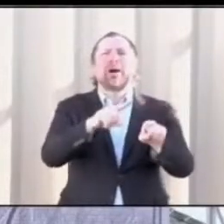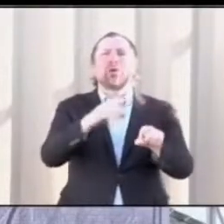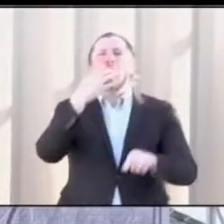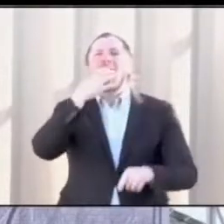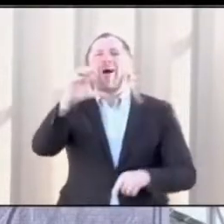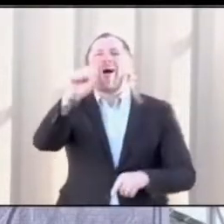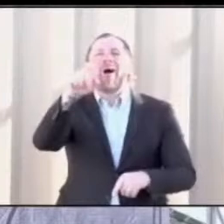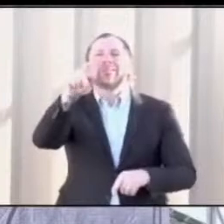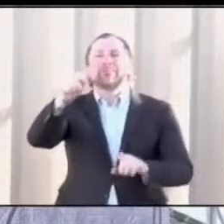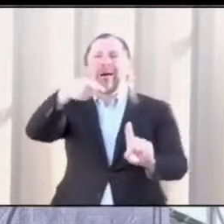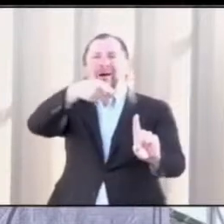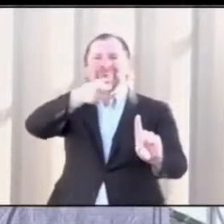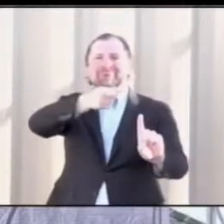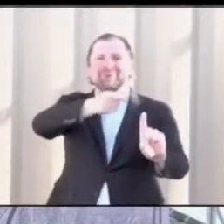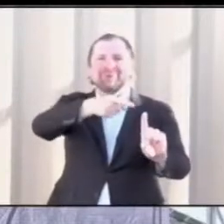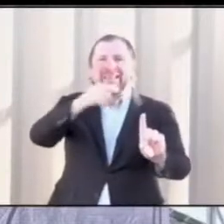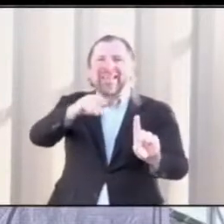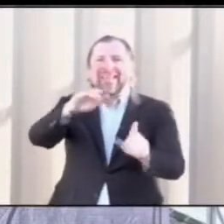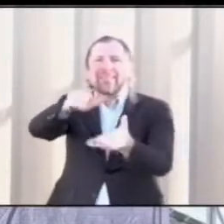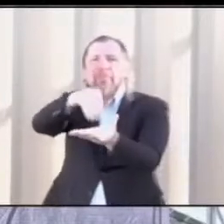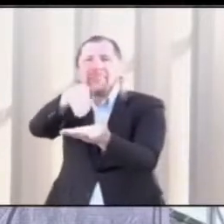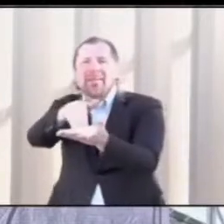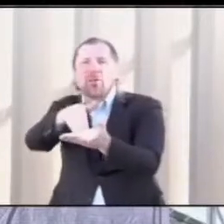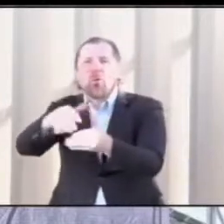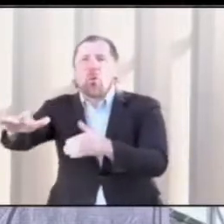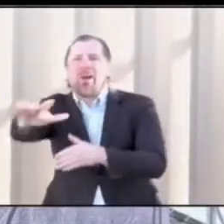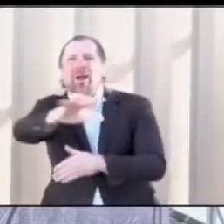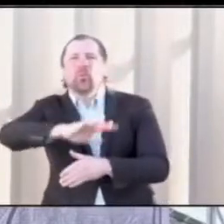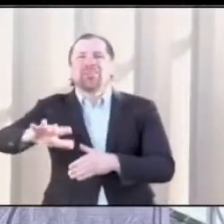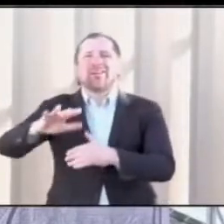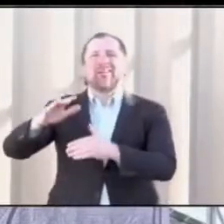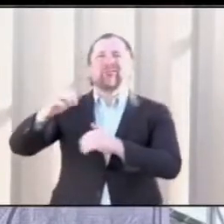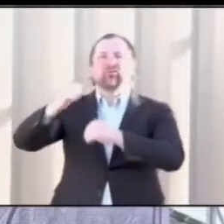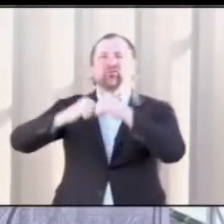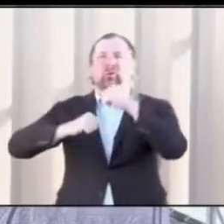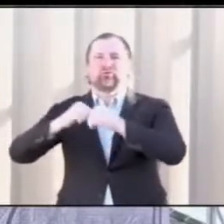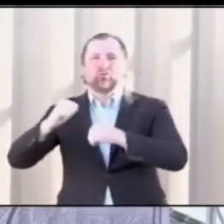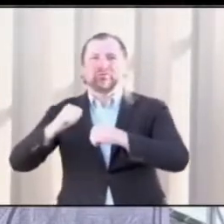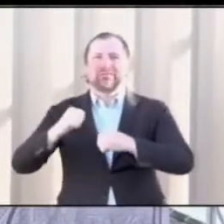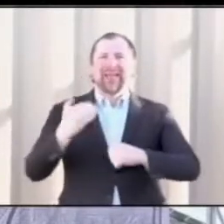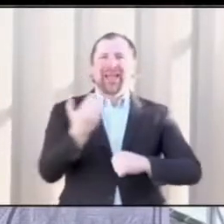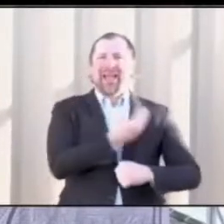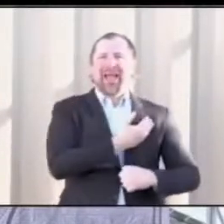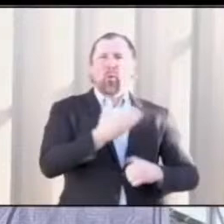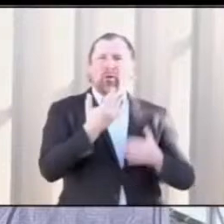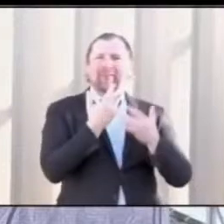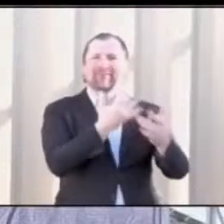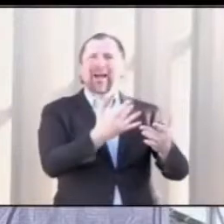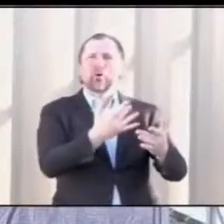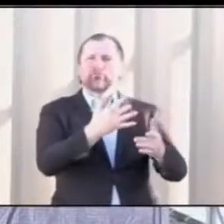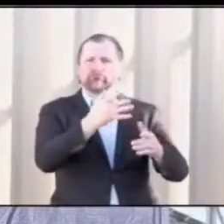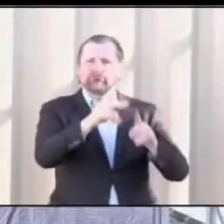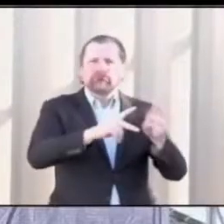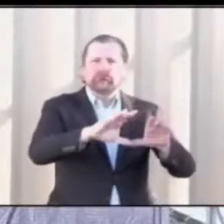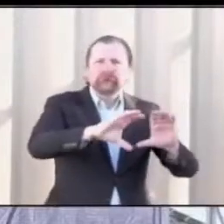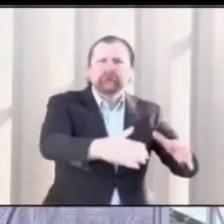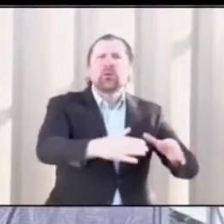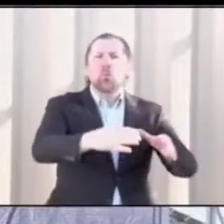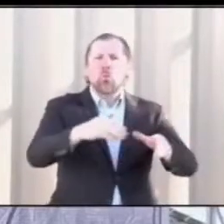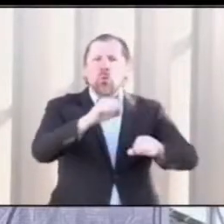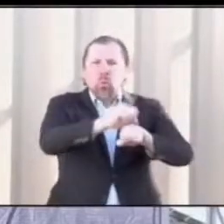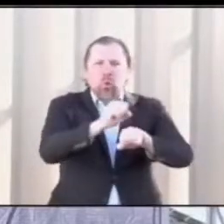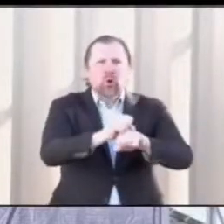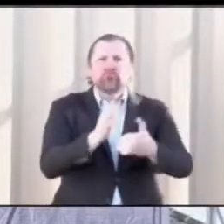on the perimeter or in and around or near the structures. A lot of crews, as you heard earlier, and we will continue to